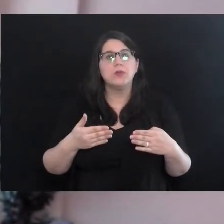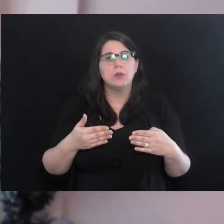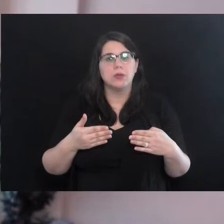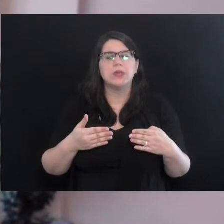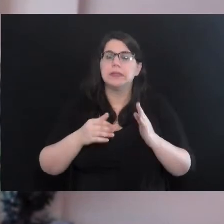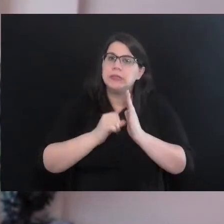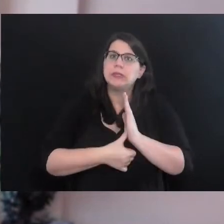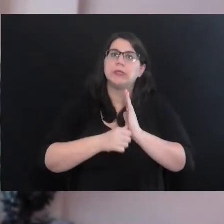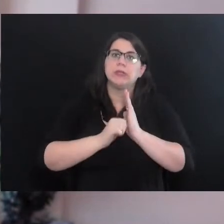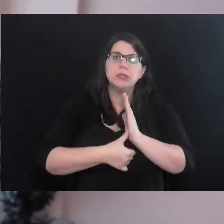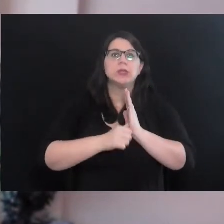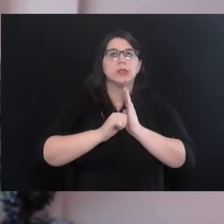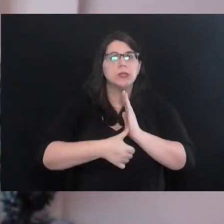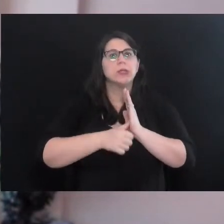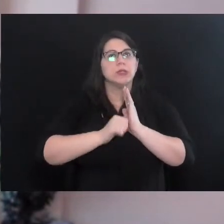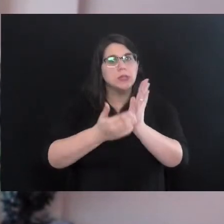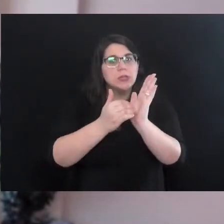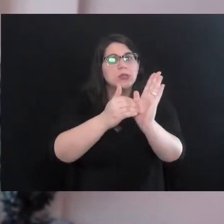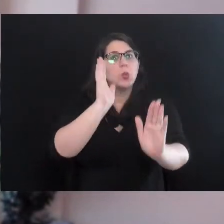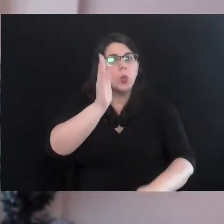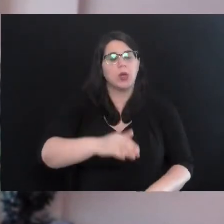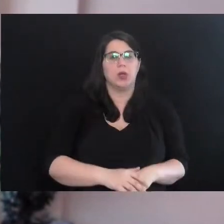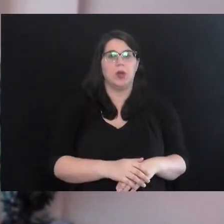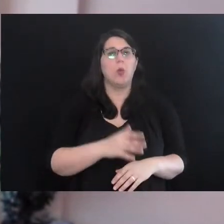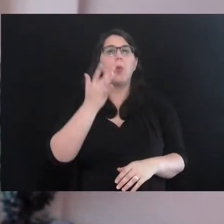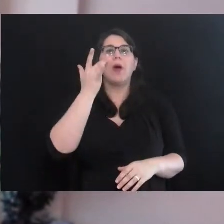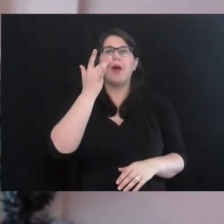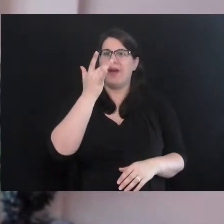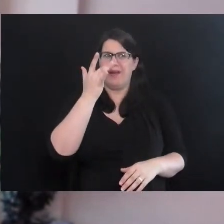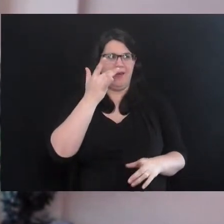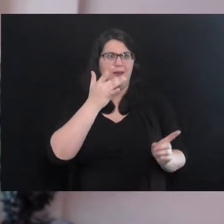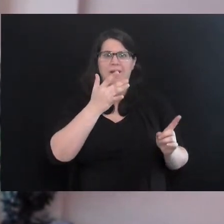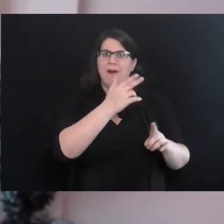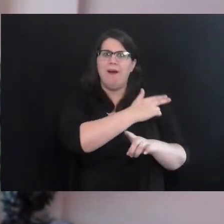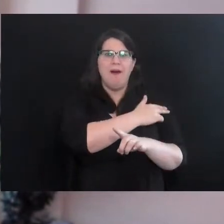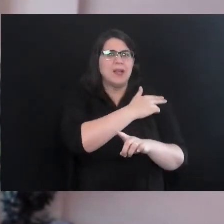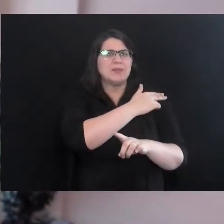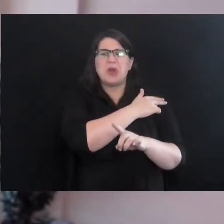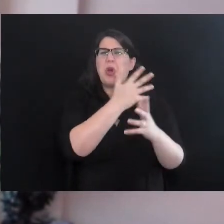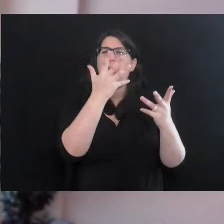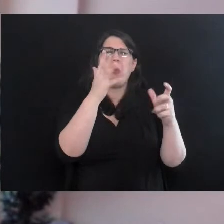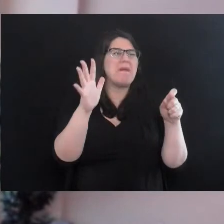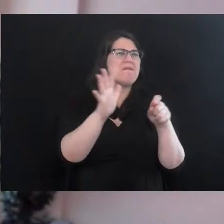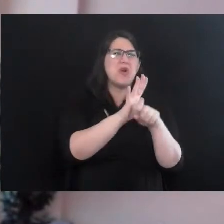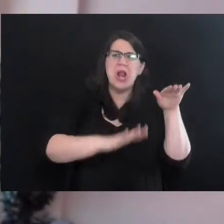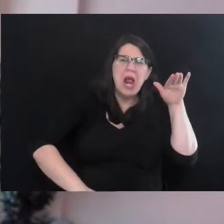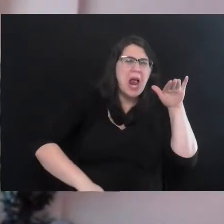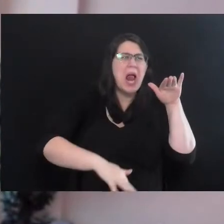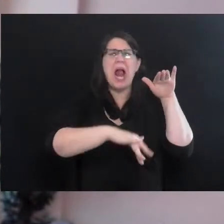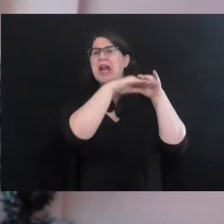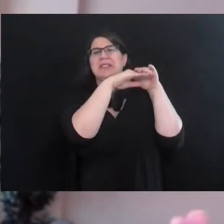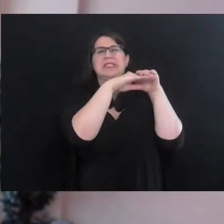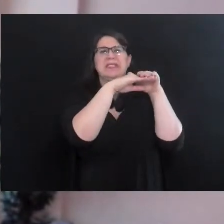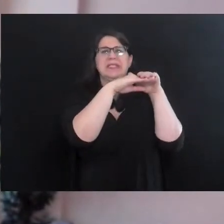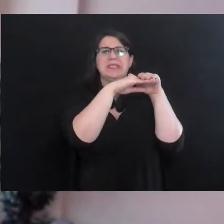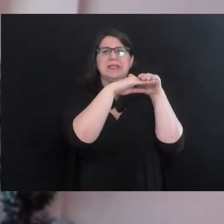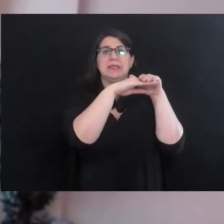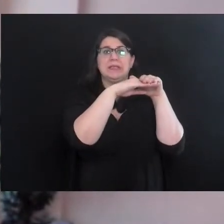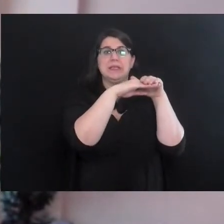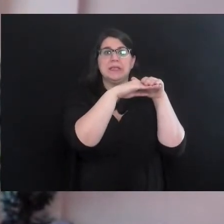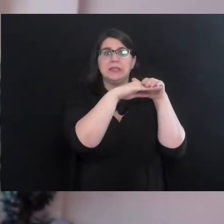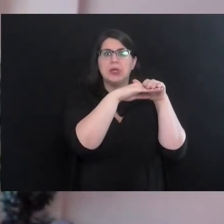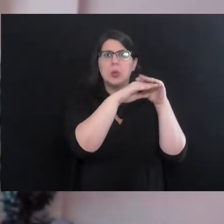emphasize that too much, because we saw our hospitals get as full as they possibly can. And that was when we